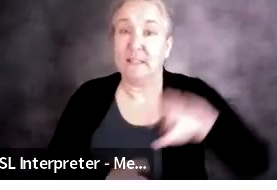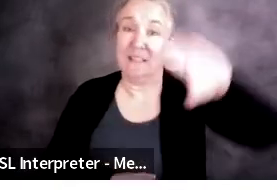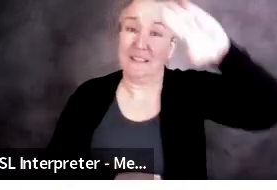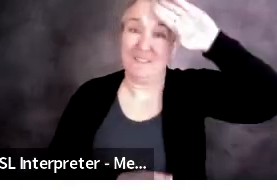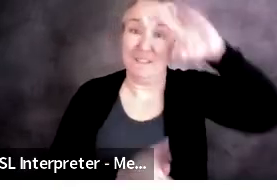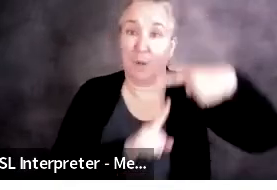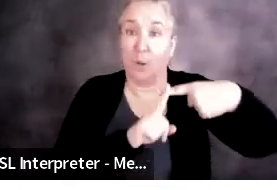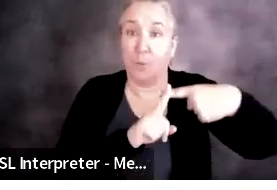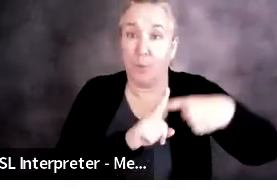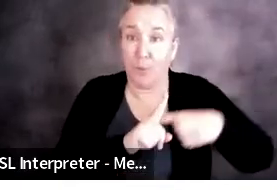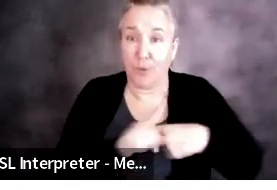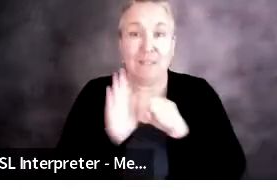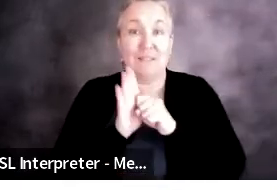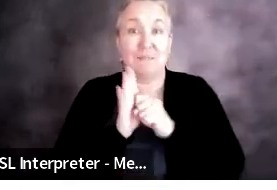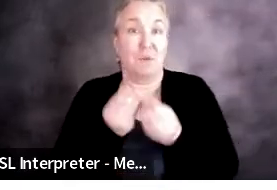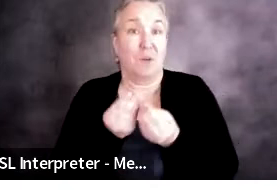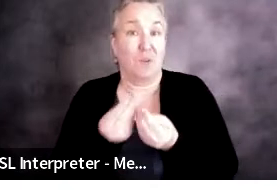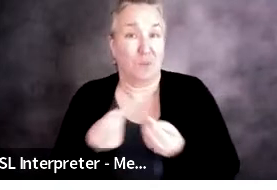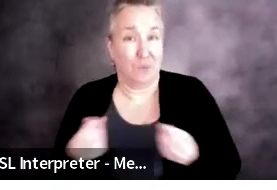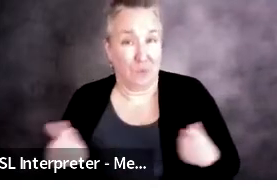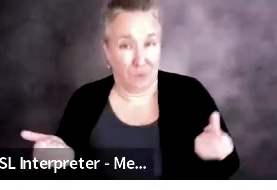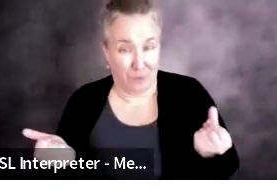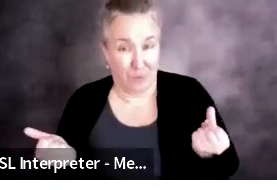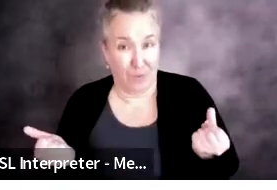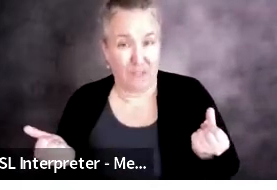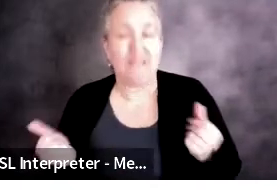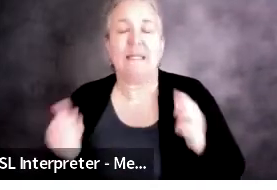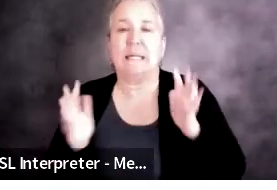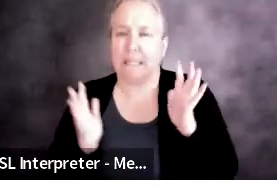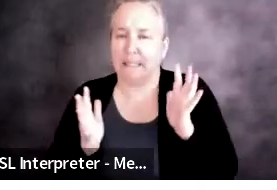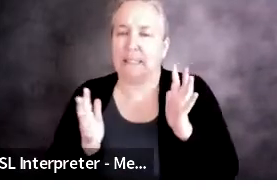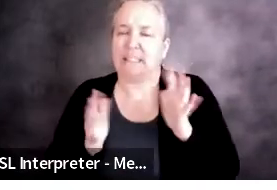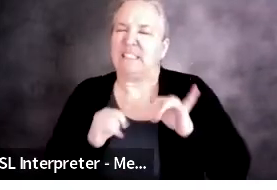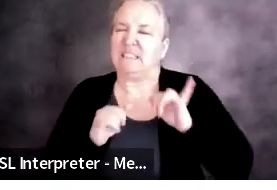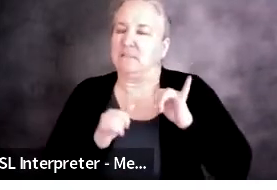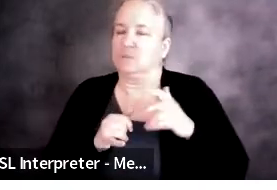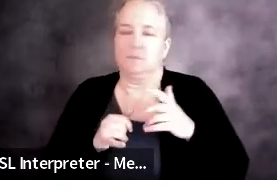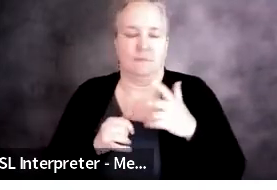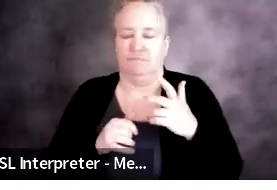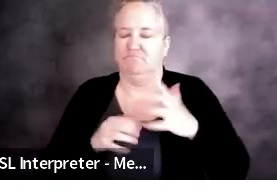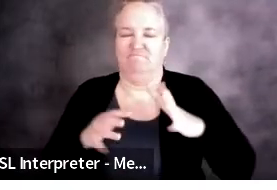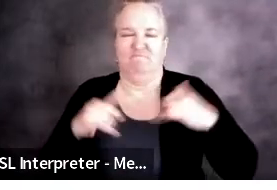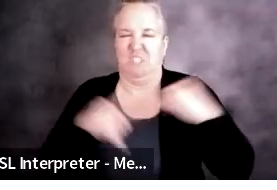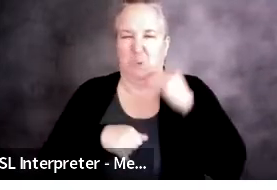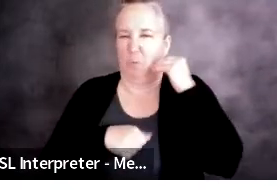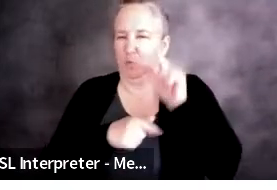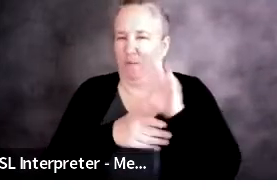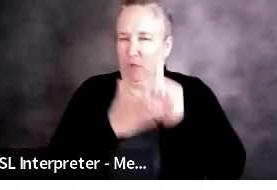are gone, along with contacting your primary care provider.